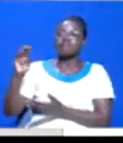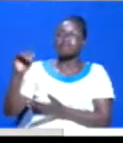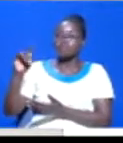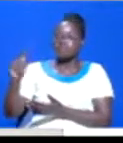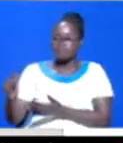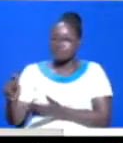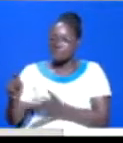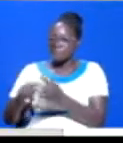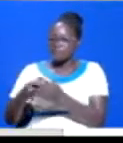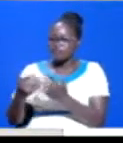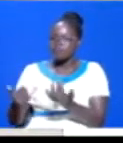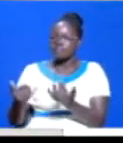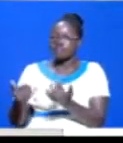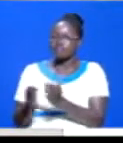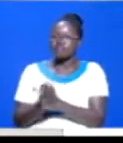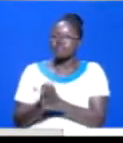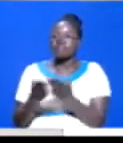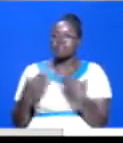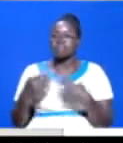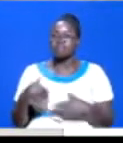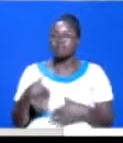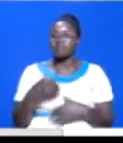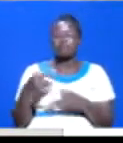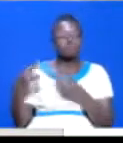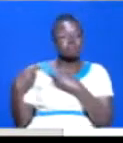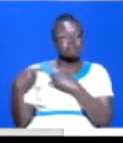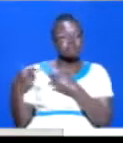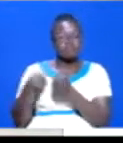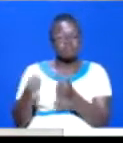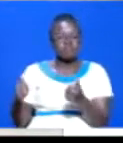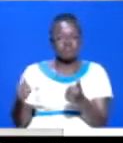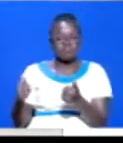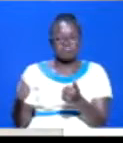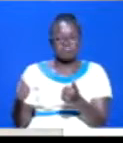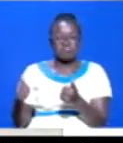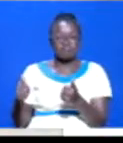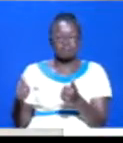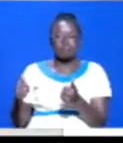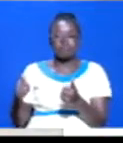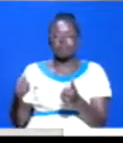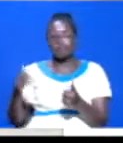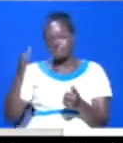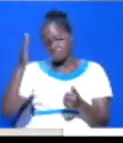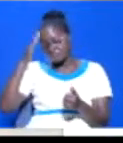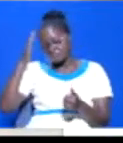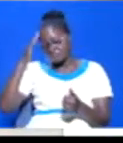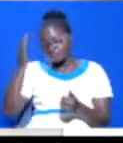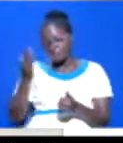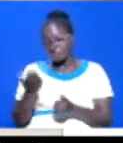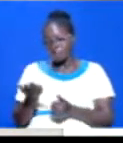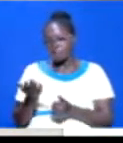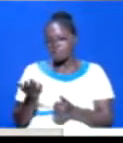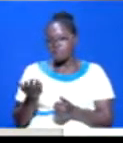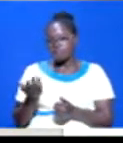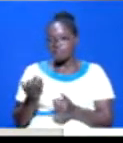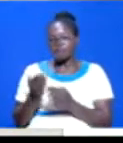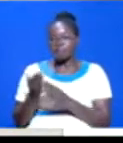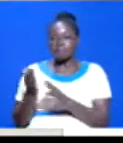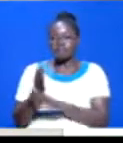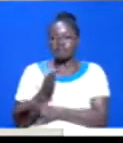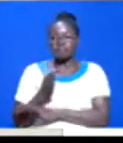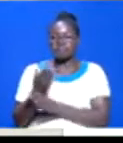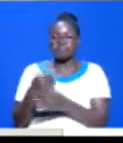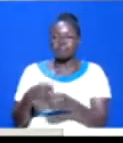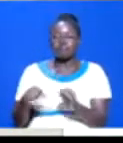And our people are up to the task, I want to say that, because they got to know. But just before we were able